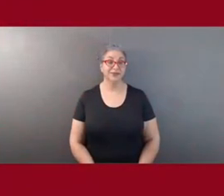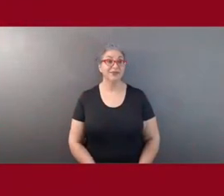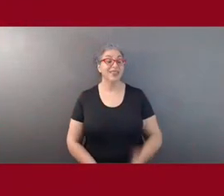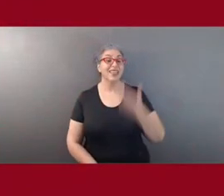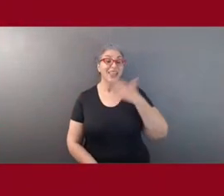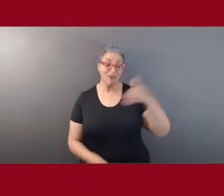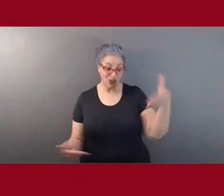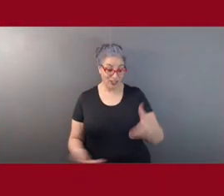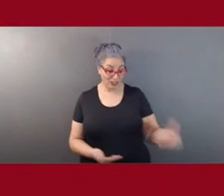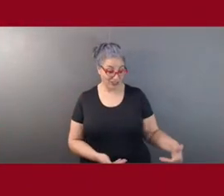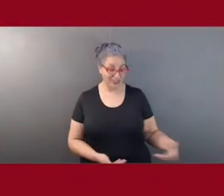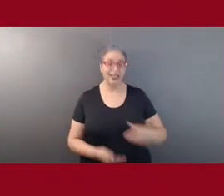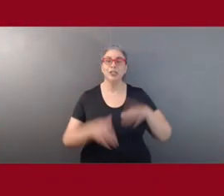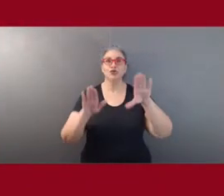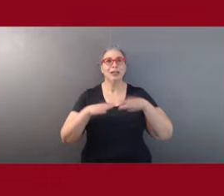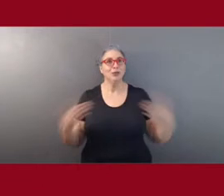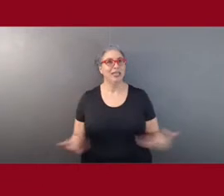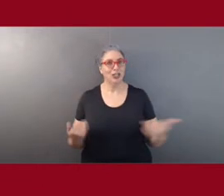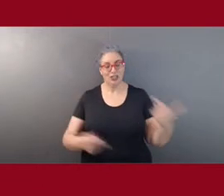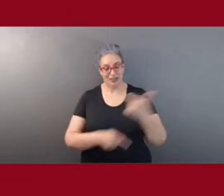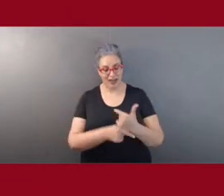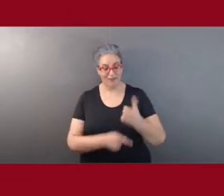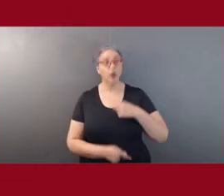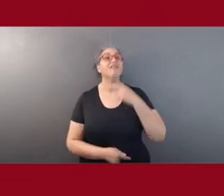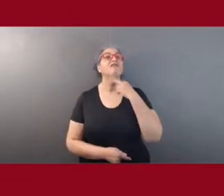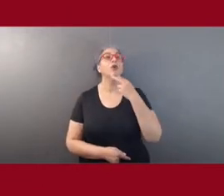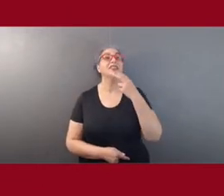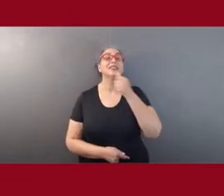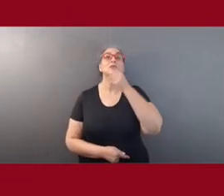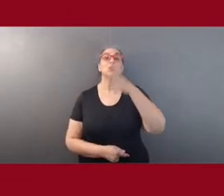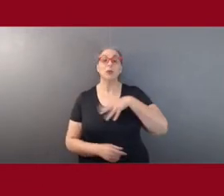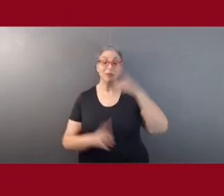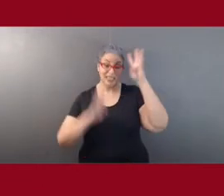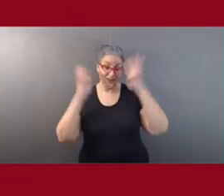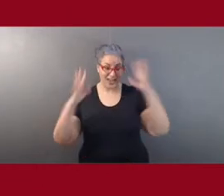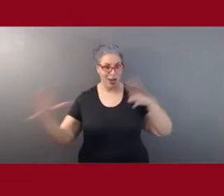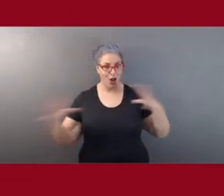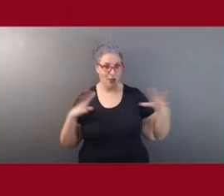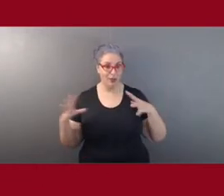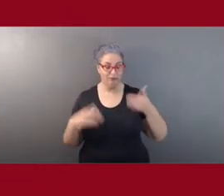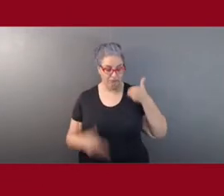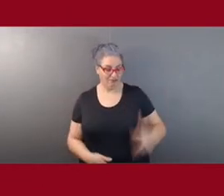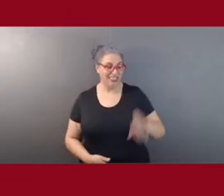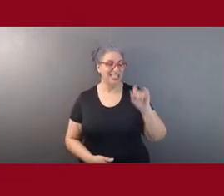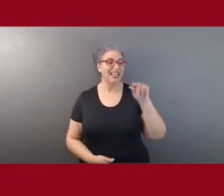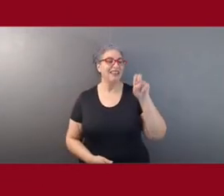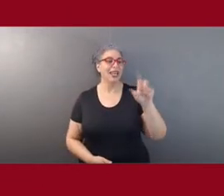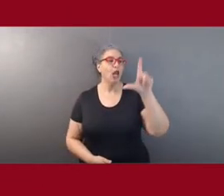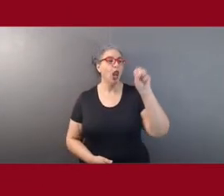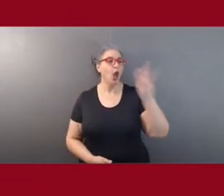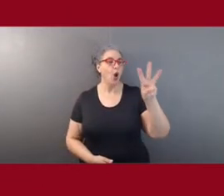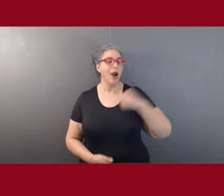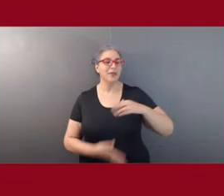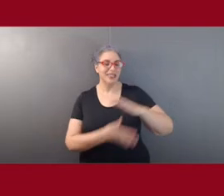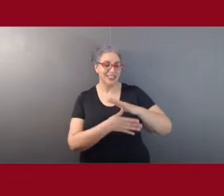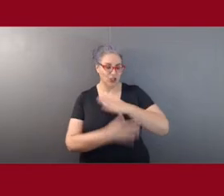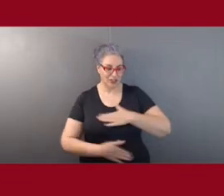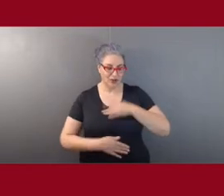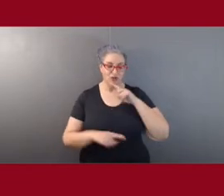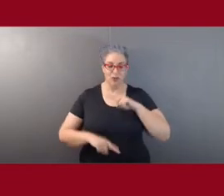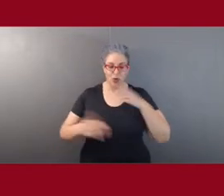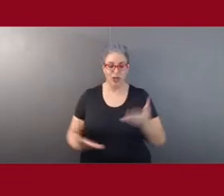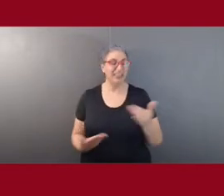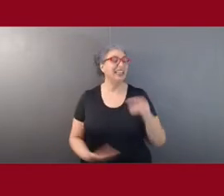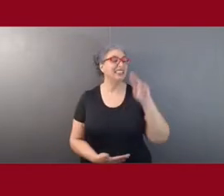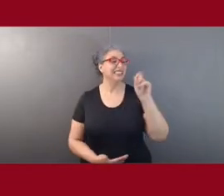Thanks for that introduction. It's great to be here for Voices, Women Innovating Hollywood. I'm Elaine Lowe, senior entertainment reporter at Insider,